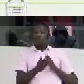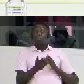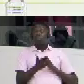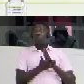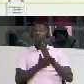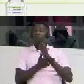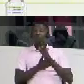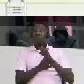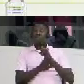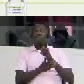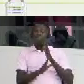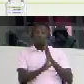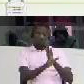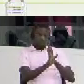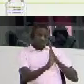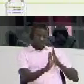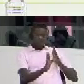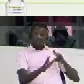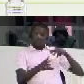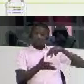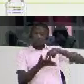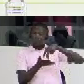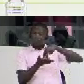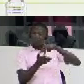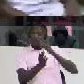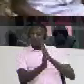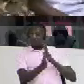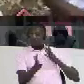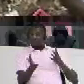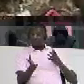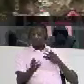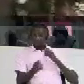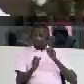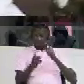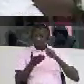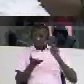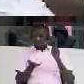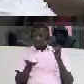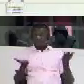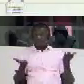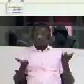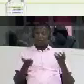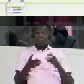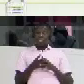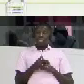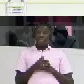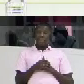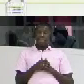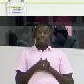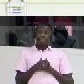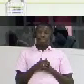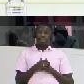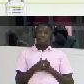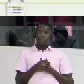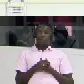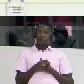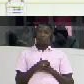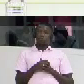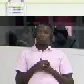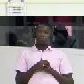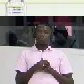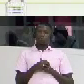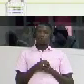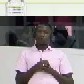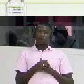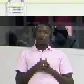correct? Léegi na di ñu mëna wax na bu fekkee ne am na xibaar boo xam ne bàyyeekoo na ca njiit ya ca kaw naka laa eggee ci ñi nga xam ne ñooy police